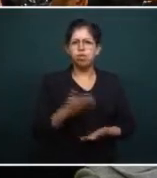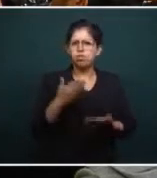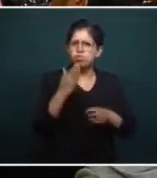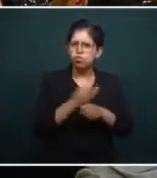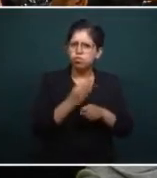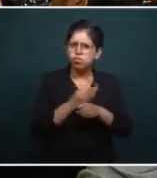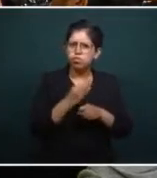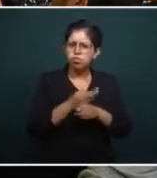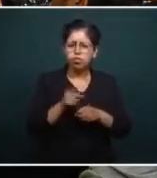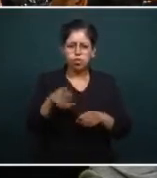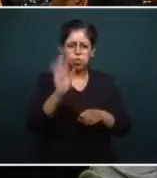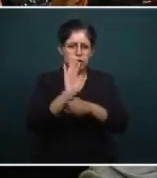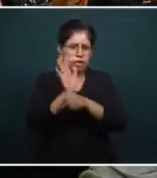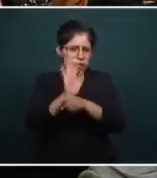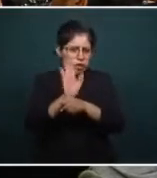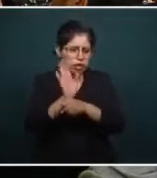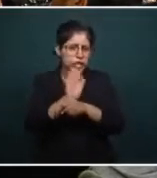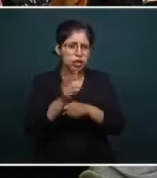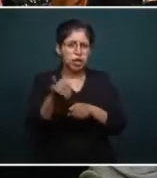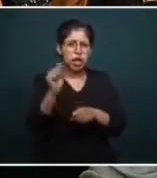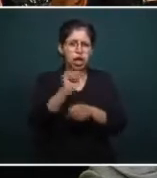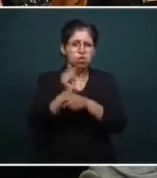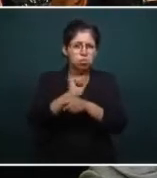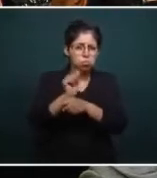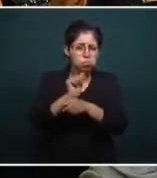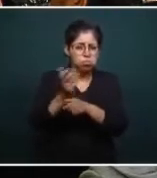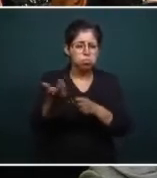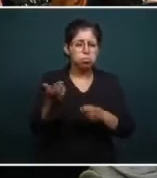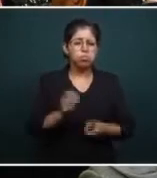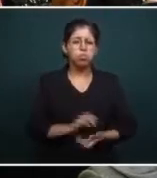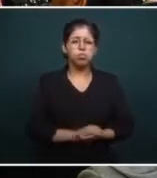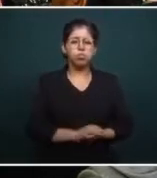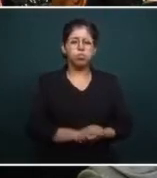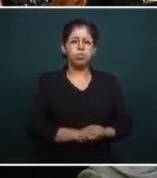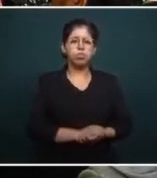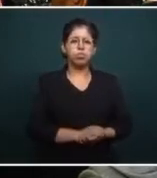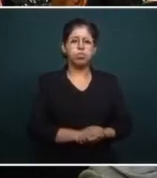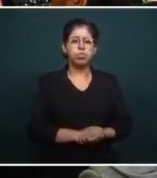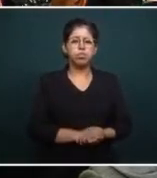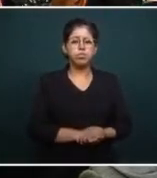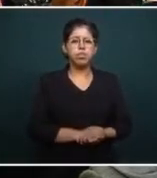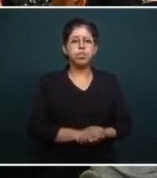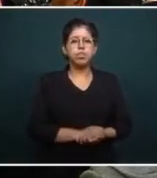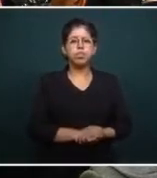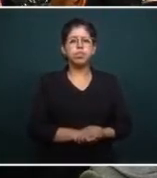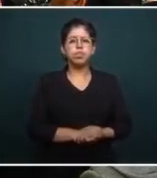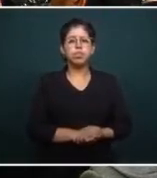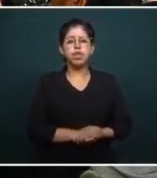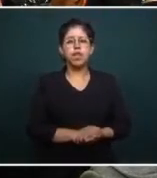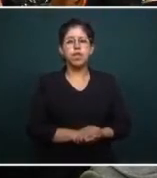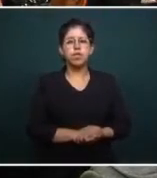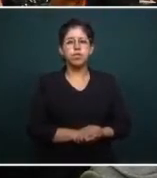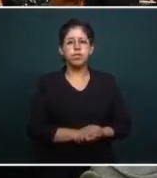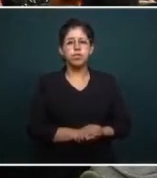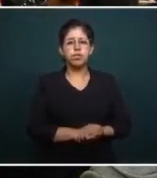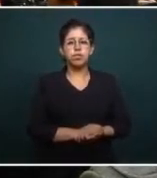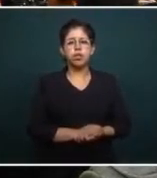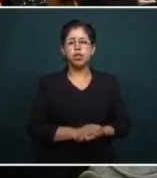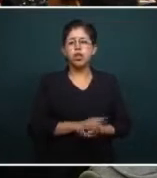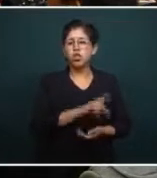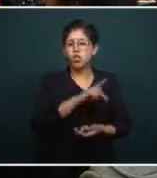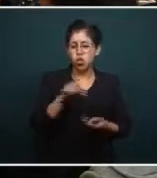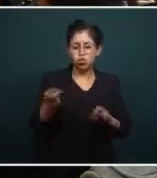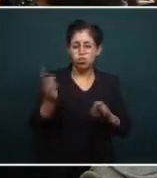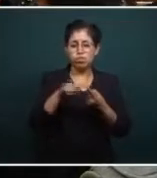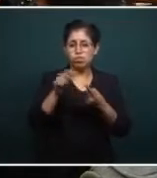like in del the case cine y of de the los artistas, art and cinematography, todo está recayendo